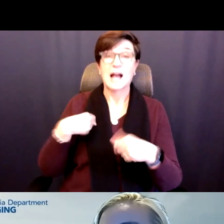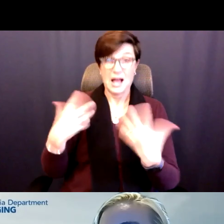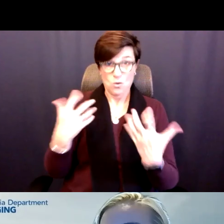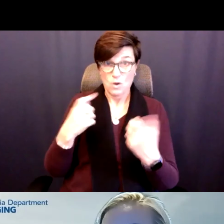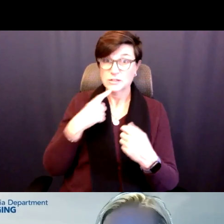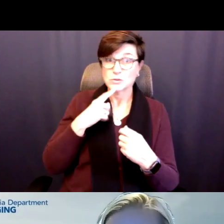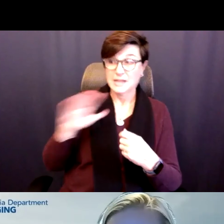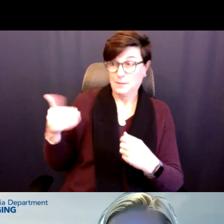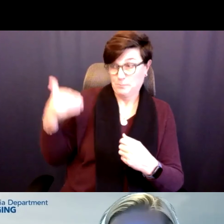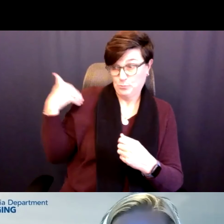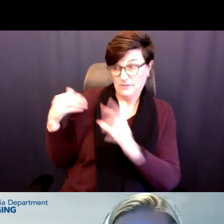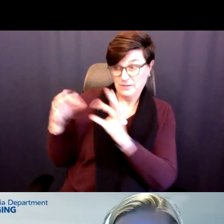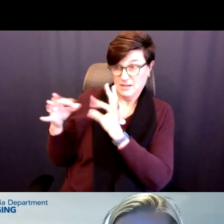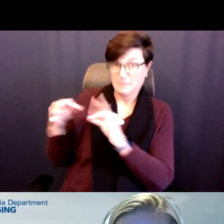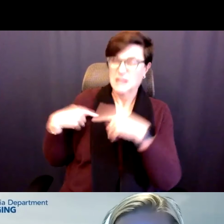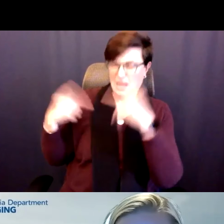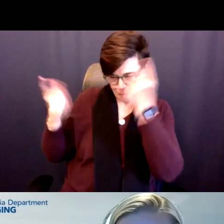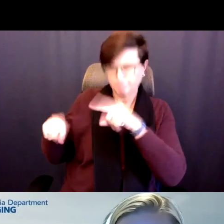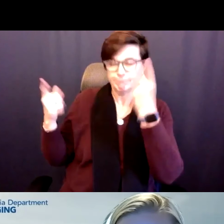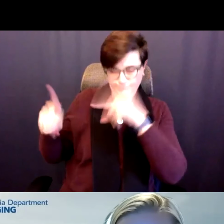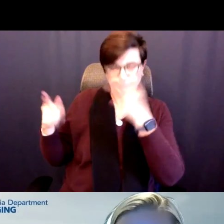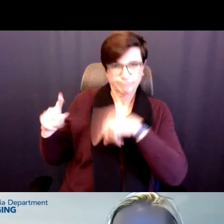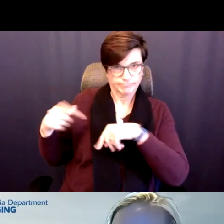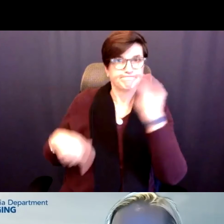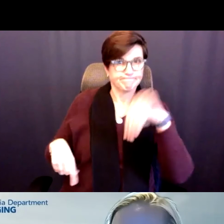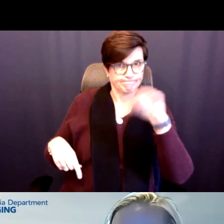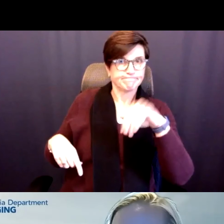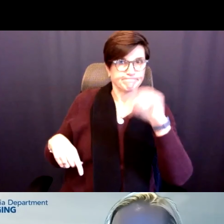add that the organization